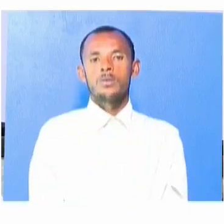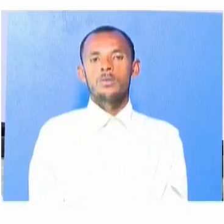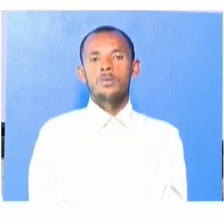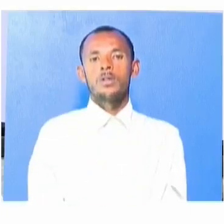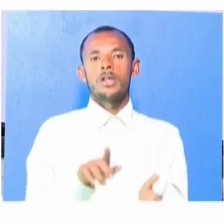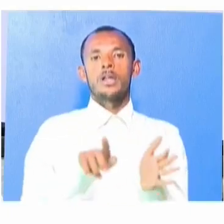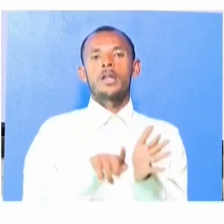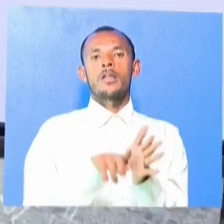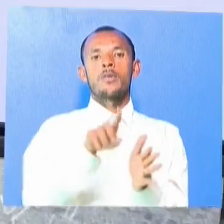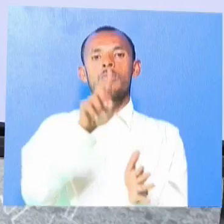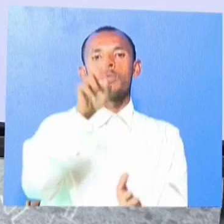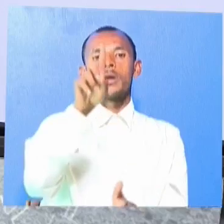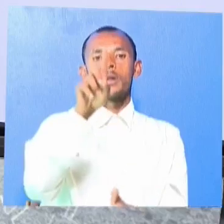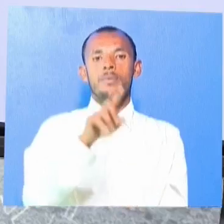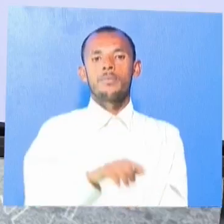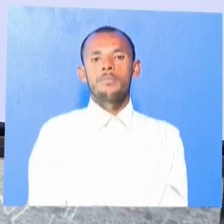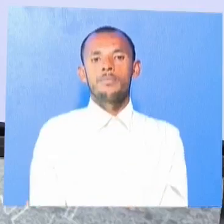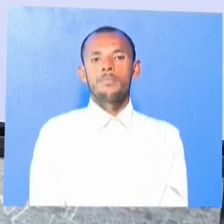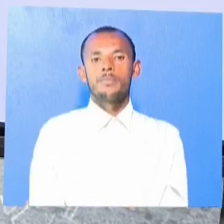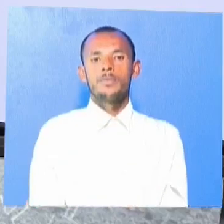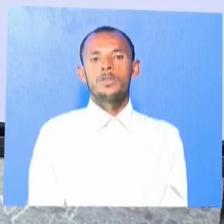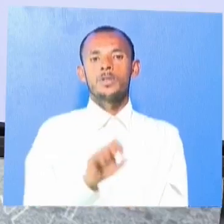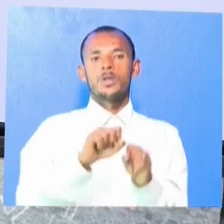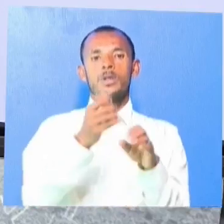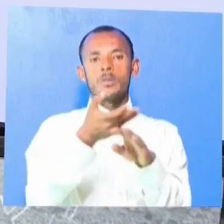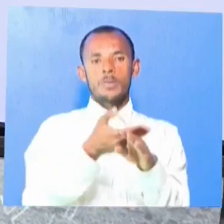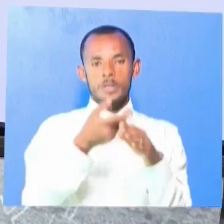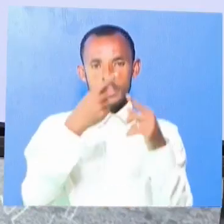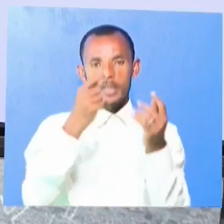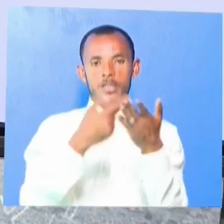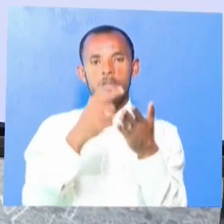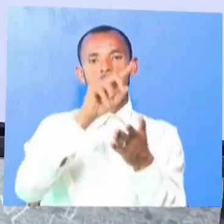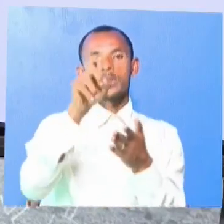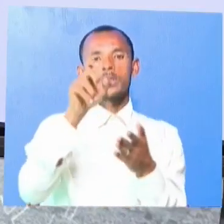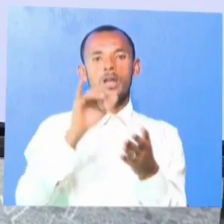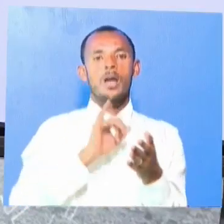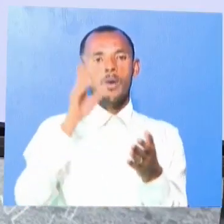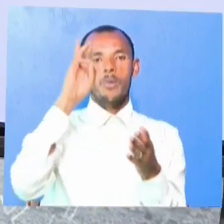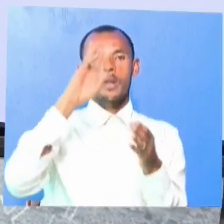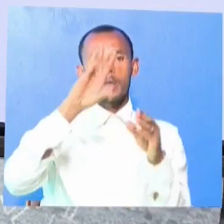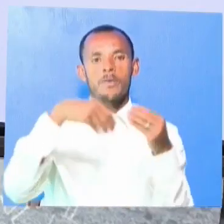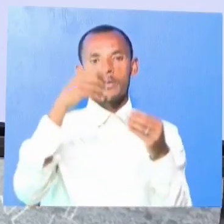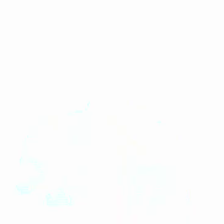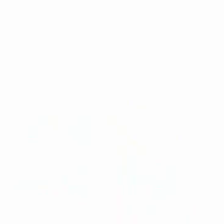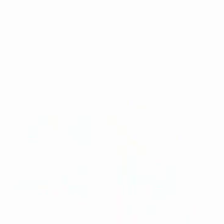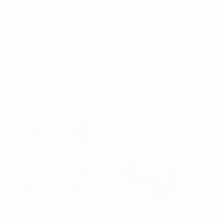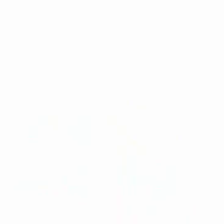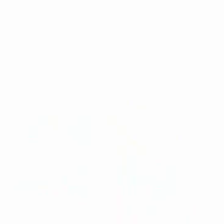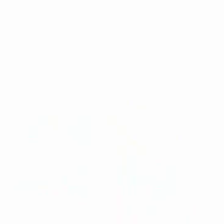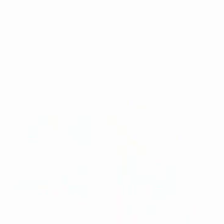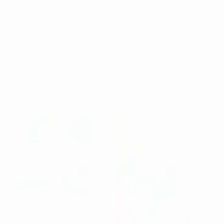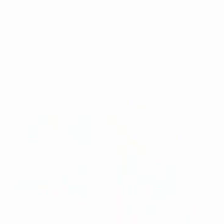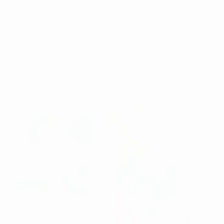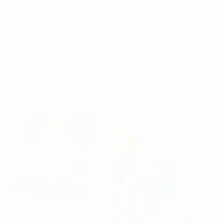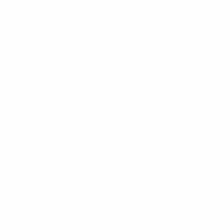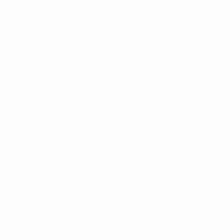negative 1. So please try this question. I'll give you 10 seconds.